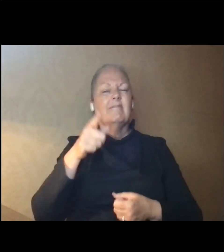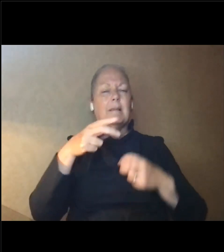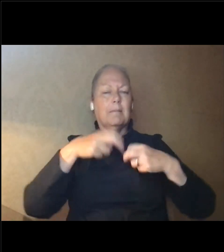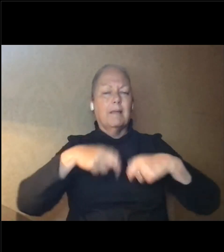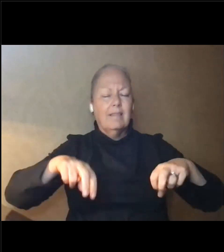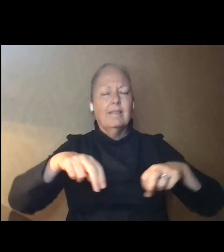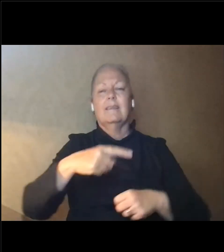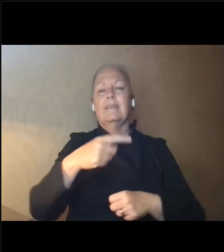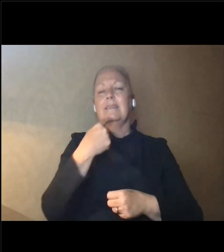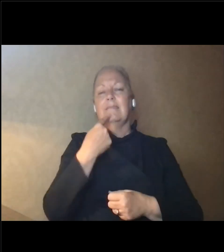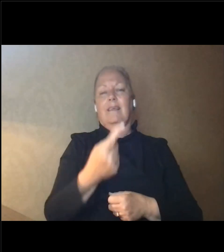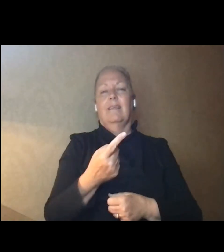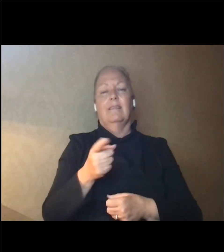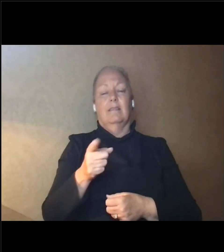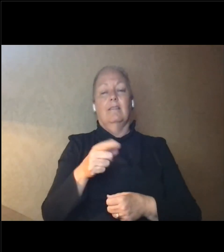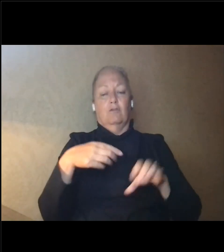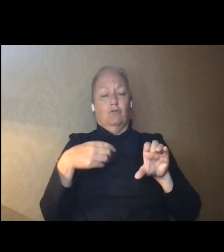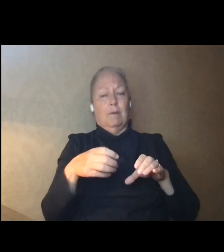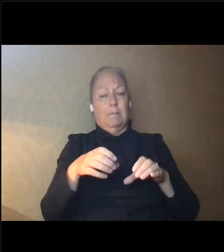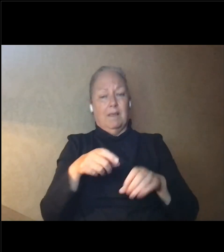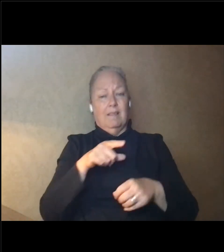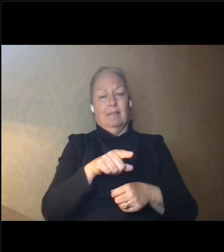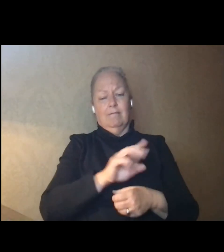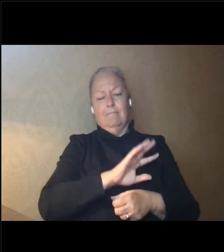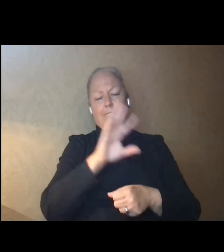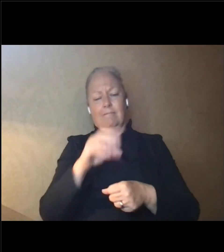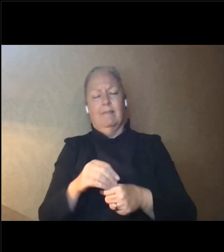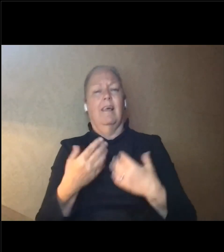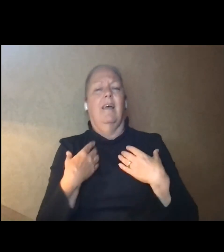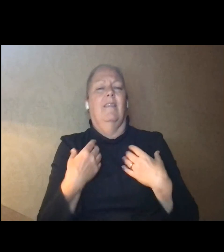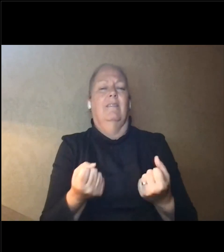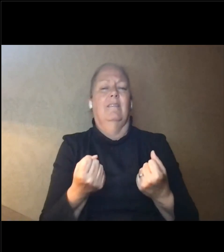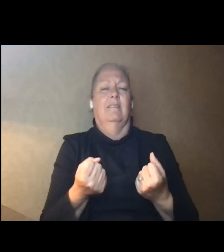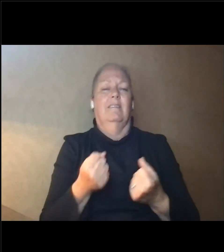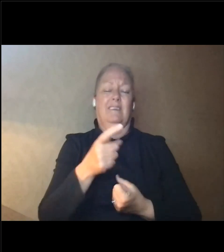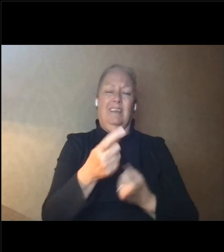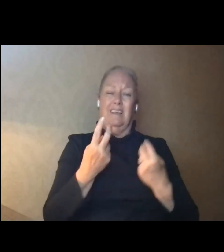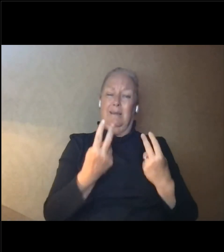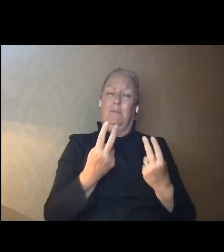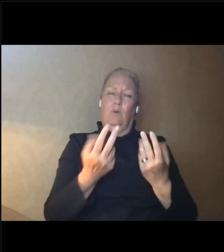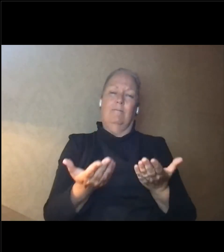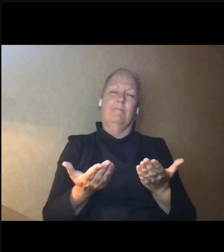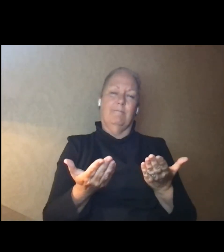of rehabilitation into the health system. A very, very important